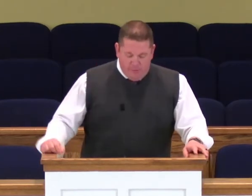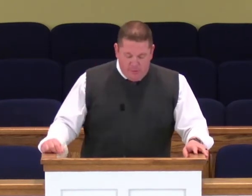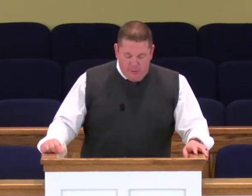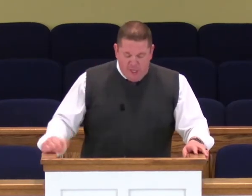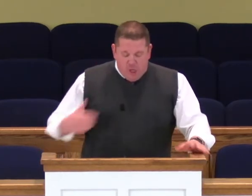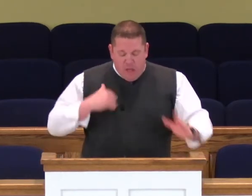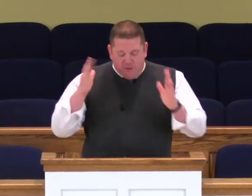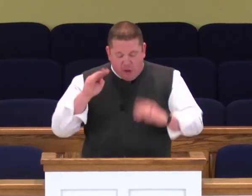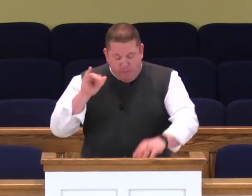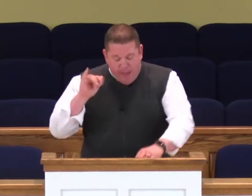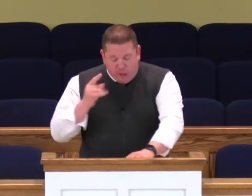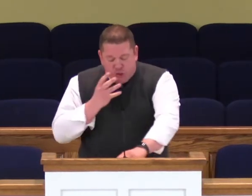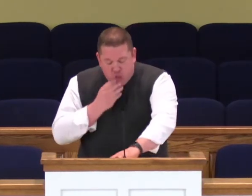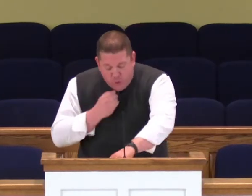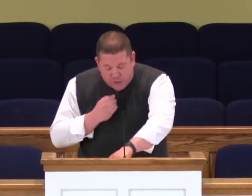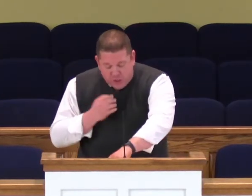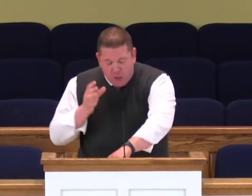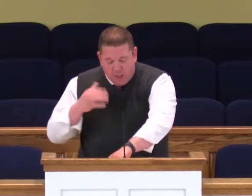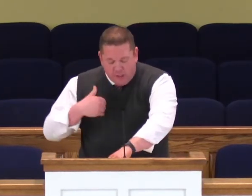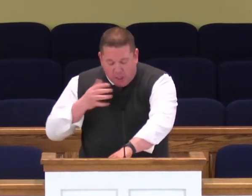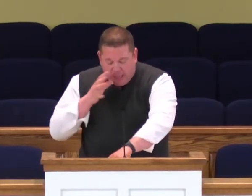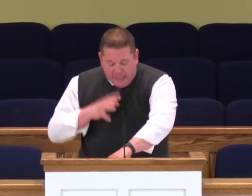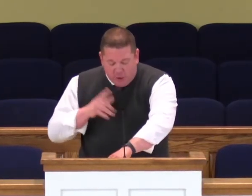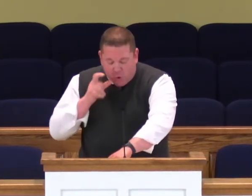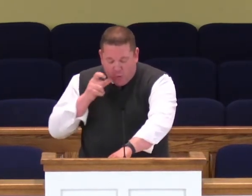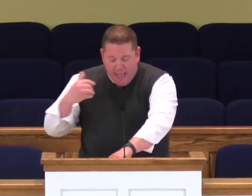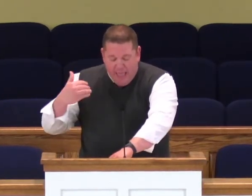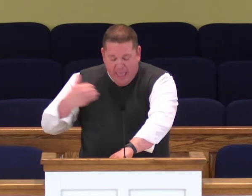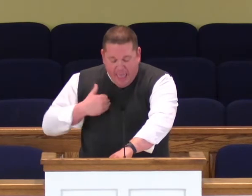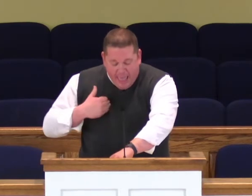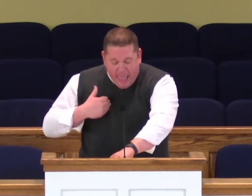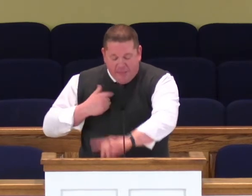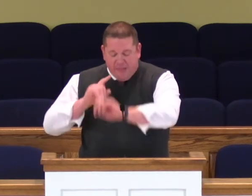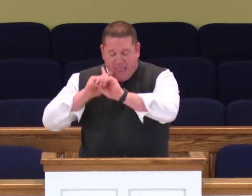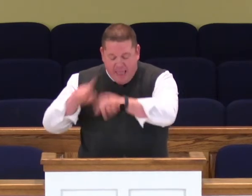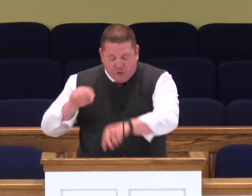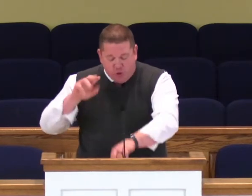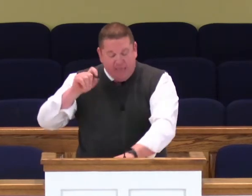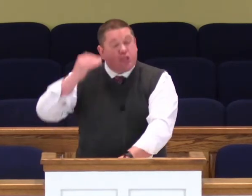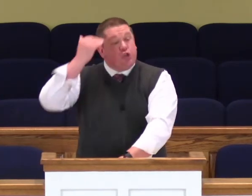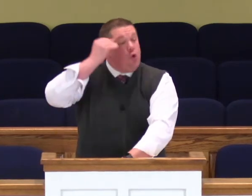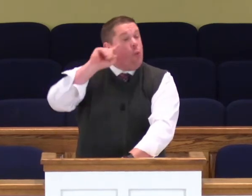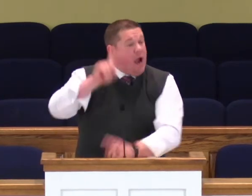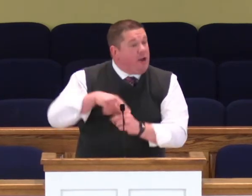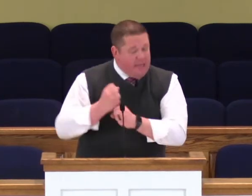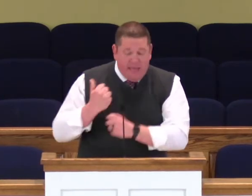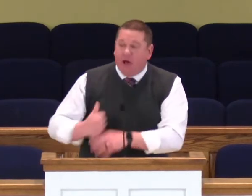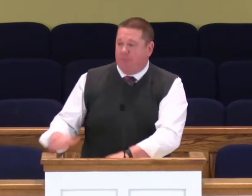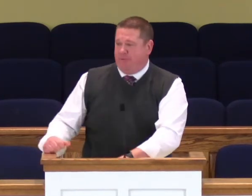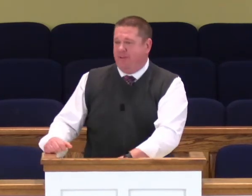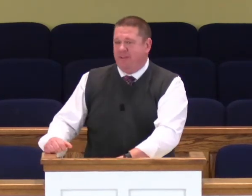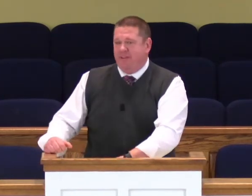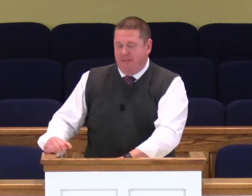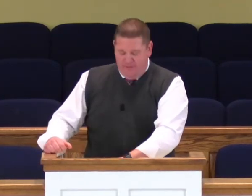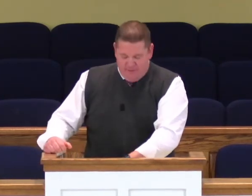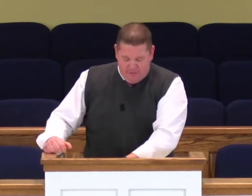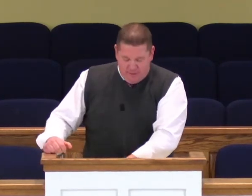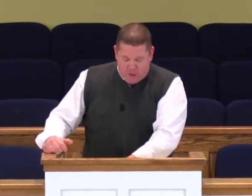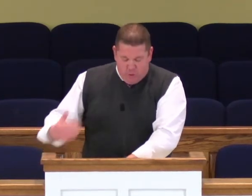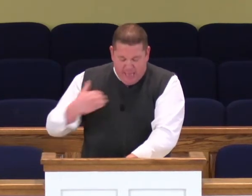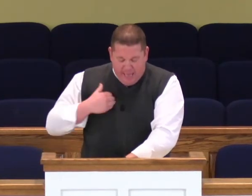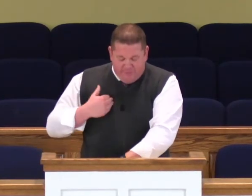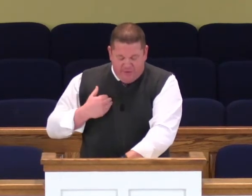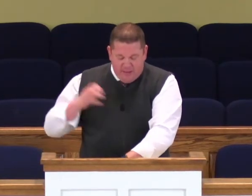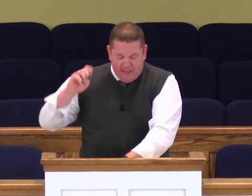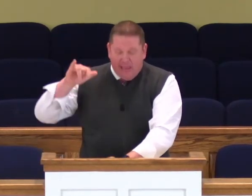leper. You have a little maid, a Jewish young lady who had the answer, or at least knew where to get help.